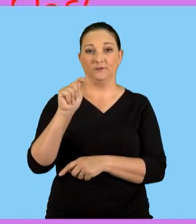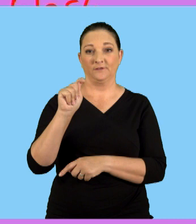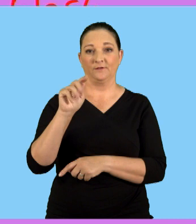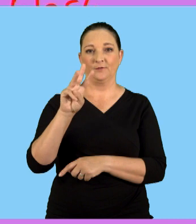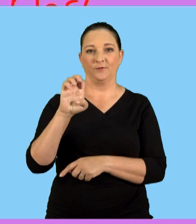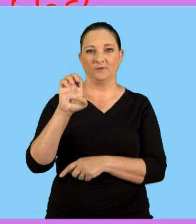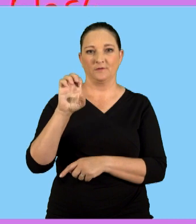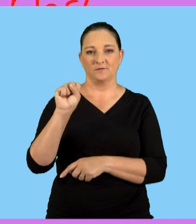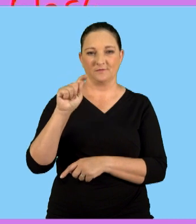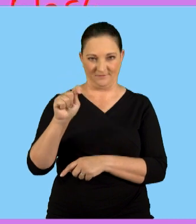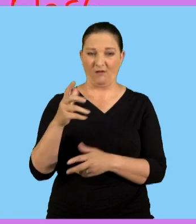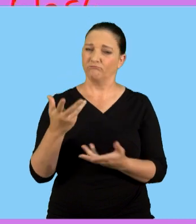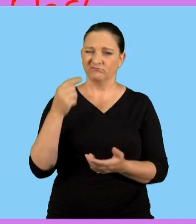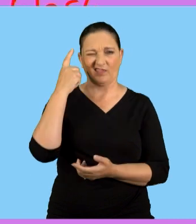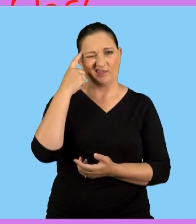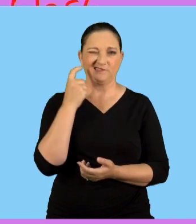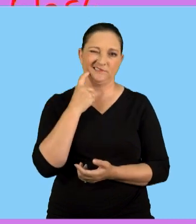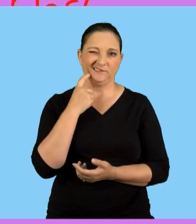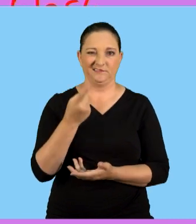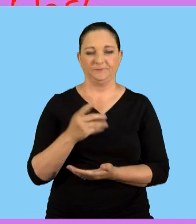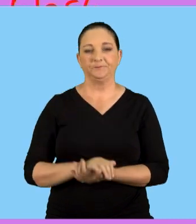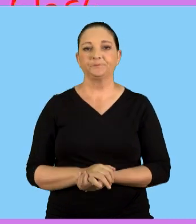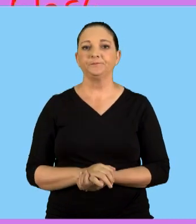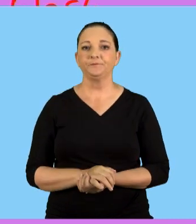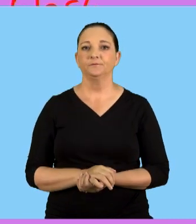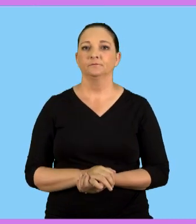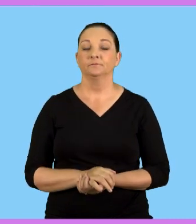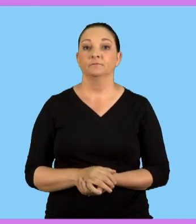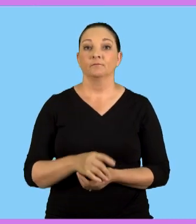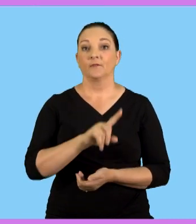fine? Okay, guess that's straightforward. Let's look at another question.